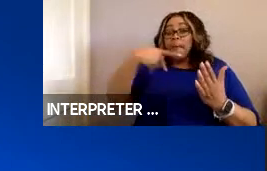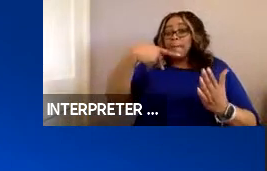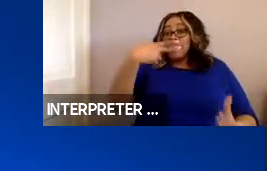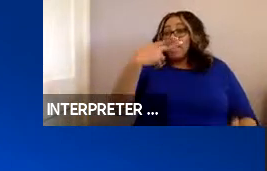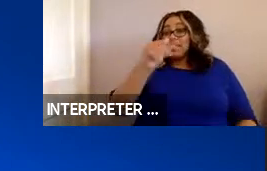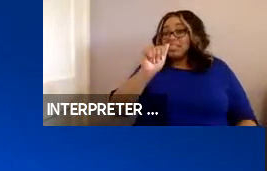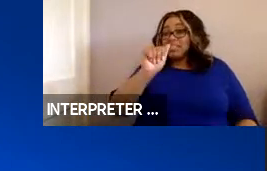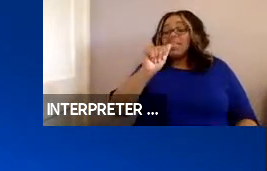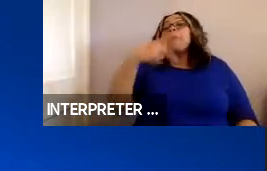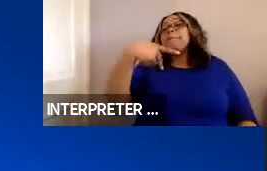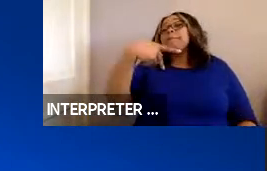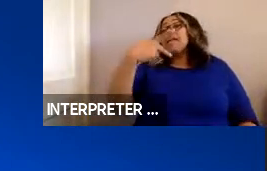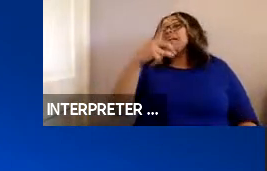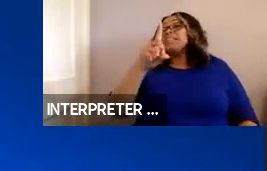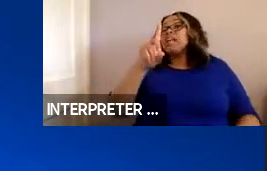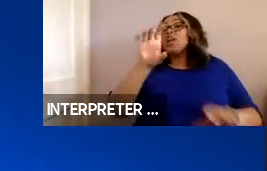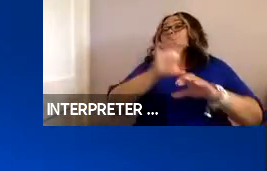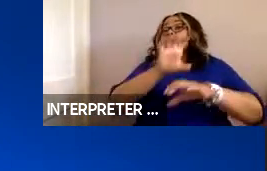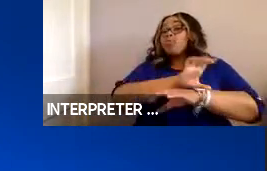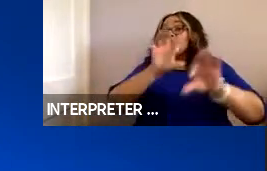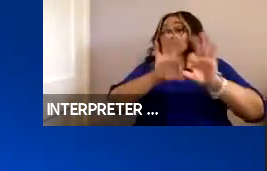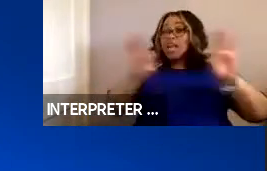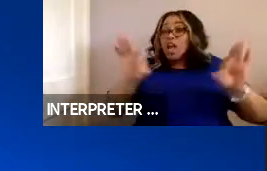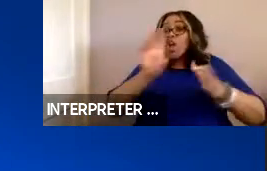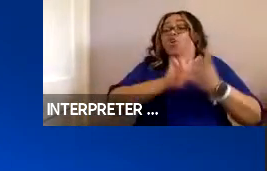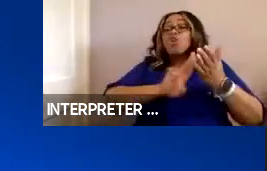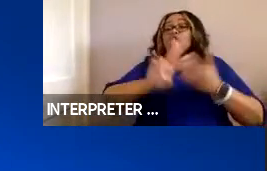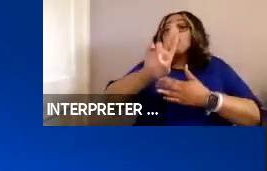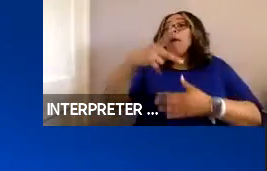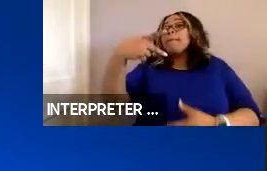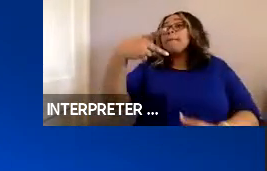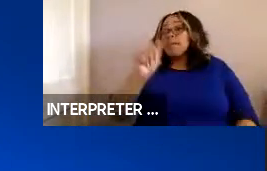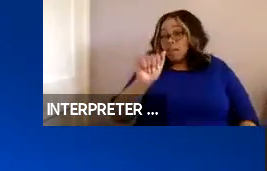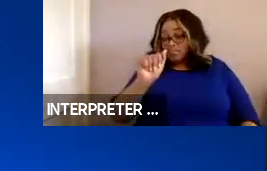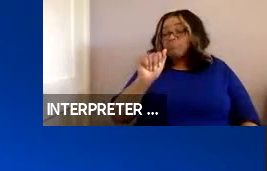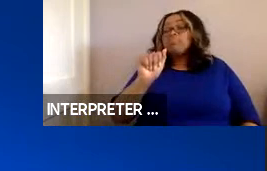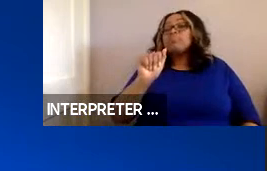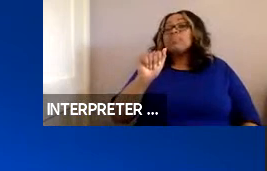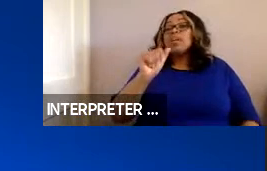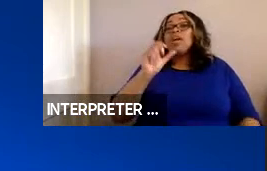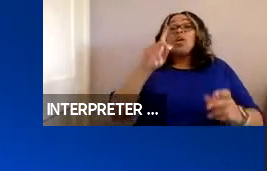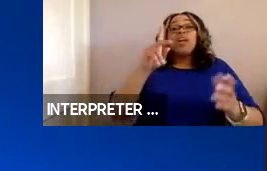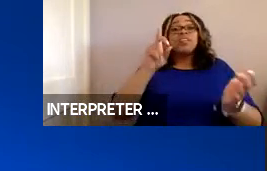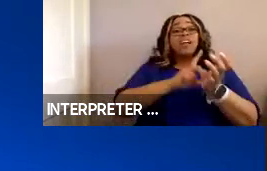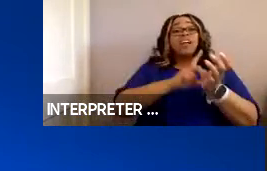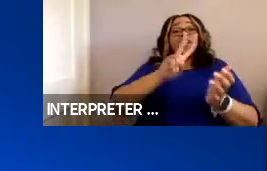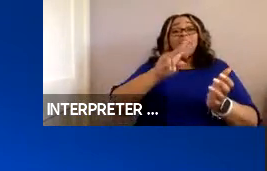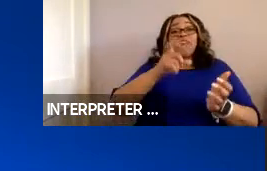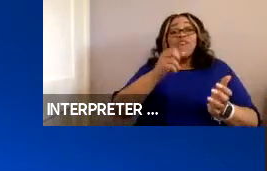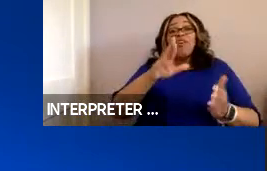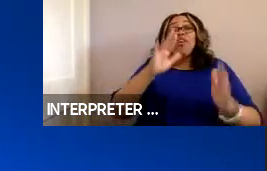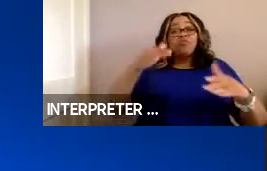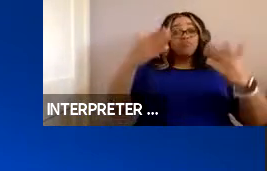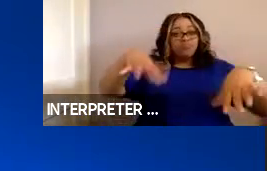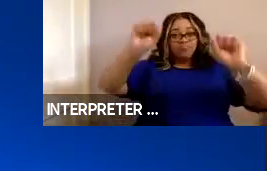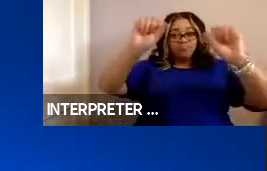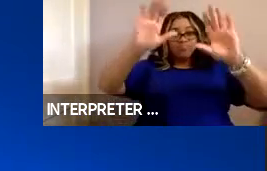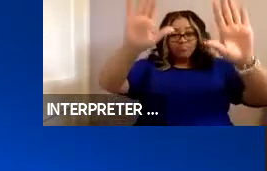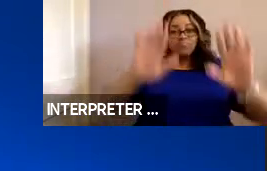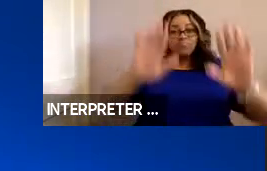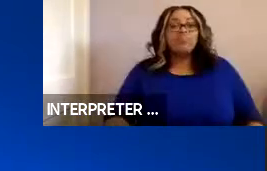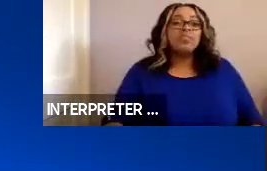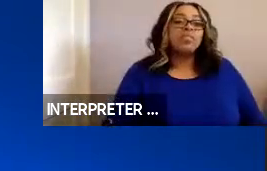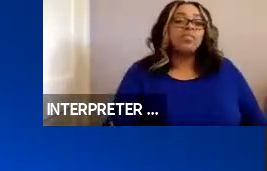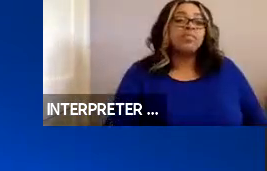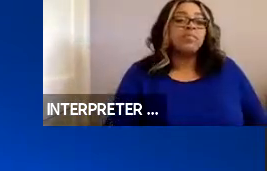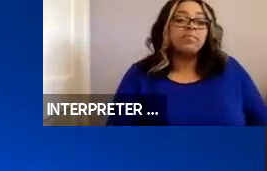computer science from the University of Pennsylvania. Okay, Dr. Vogler, you're welcome. Take it away.